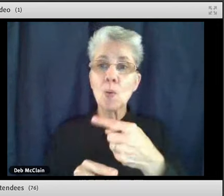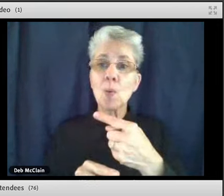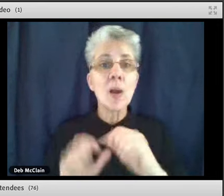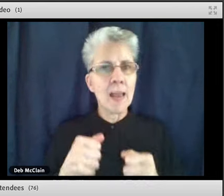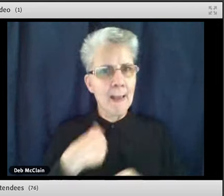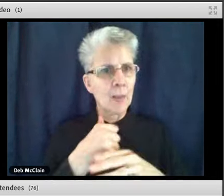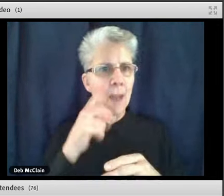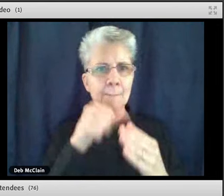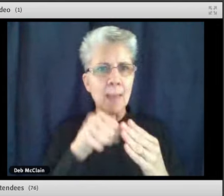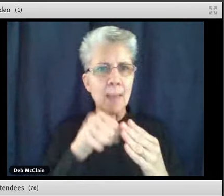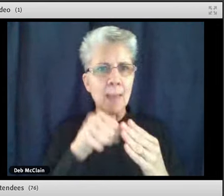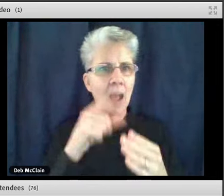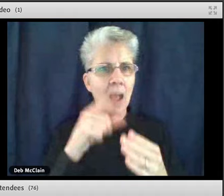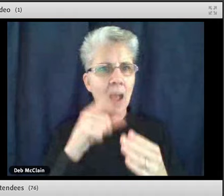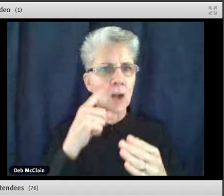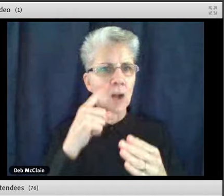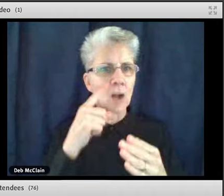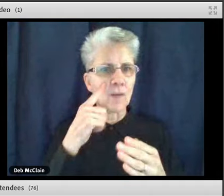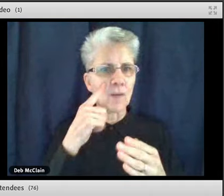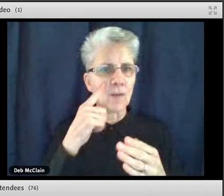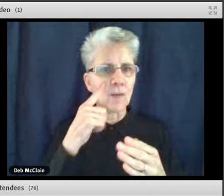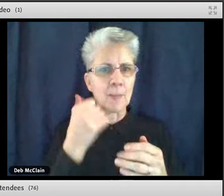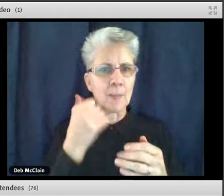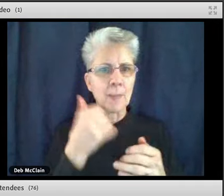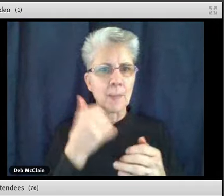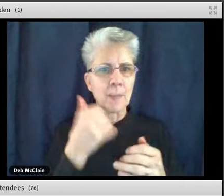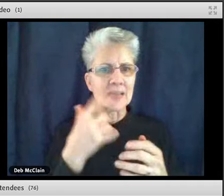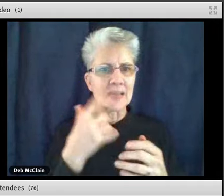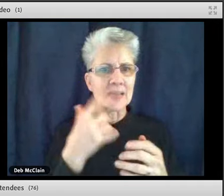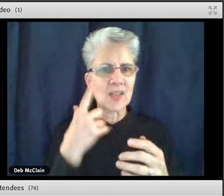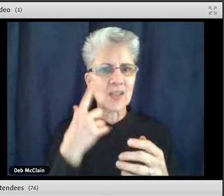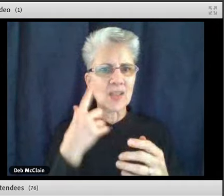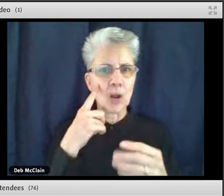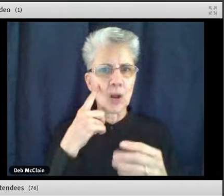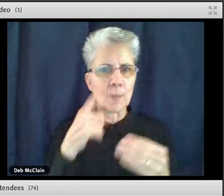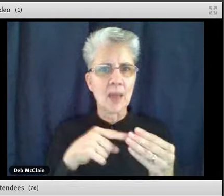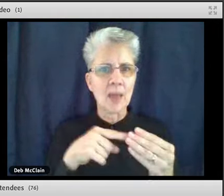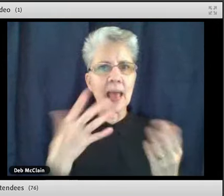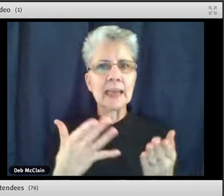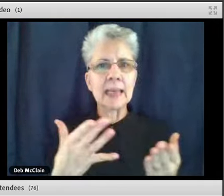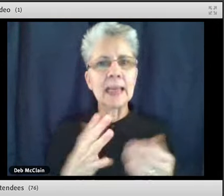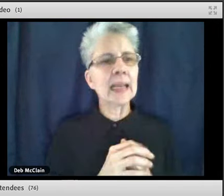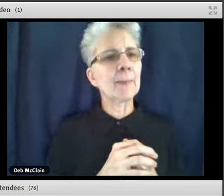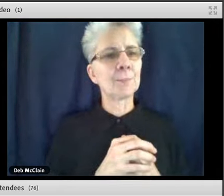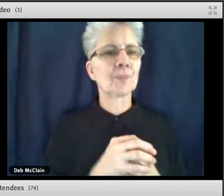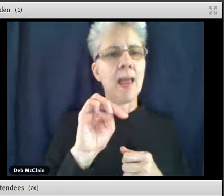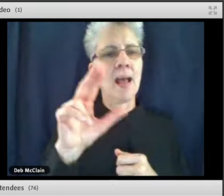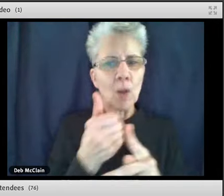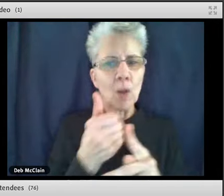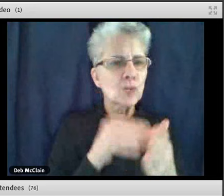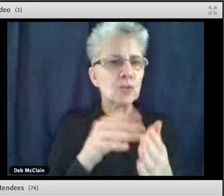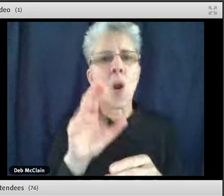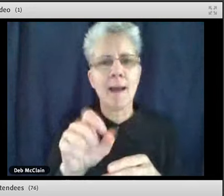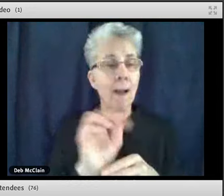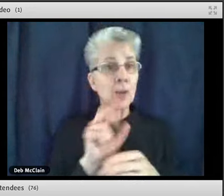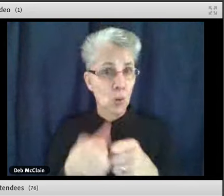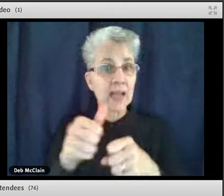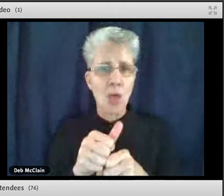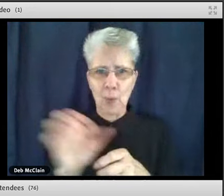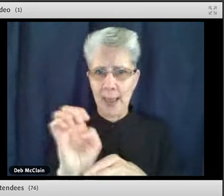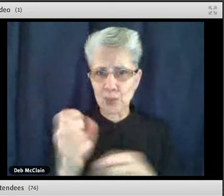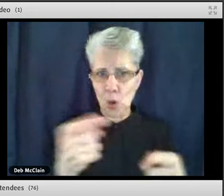Also, innovative solutions in times of crisis. These are all things that might be helpful to you regardless of the type of library. There's also some